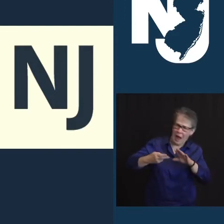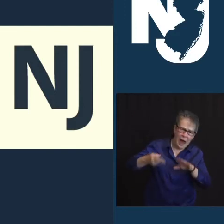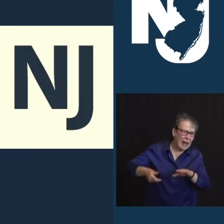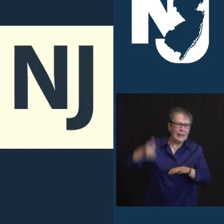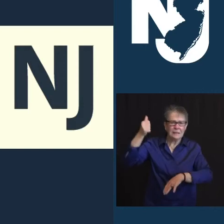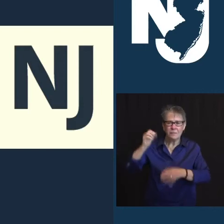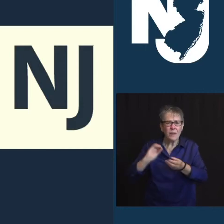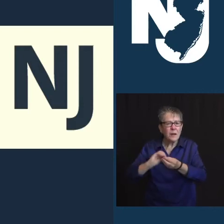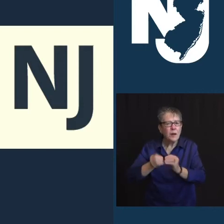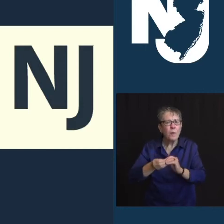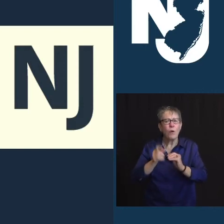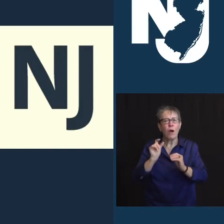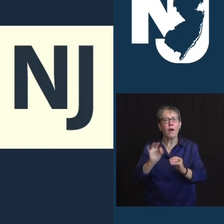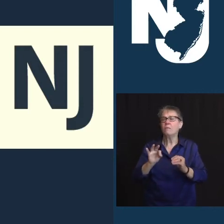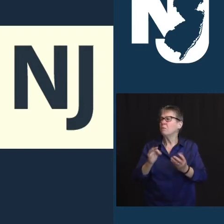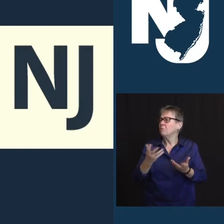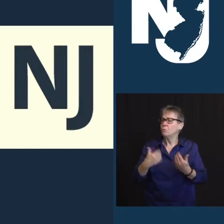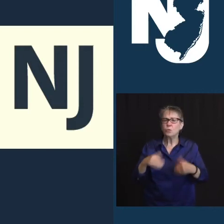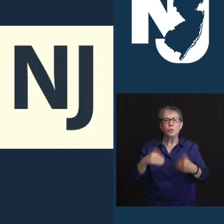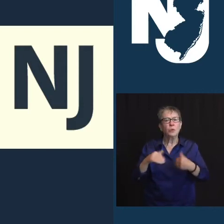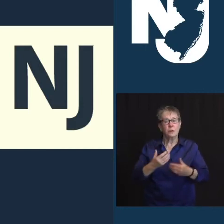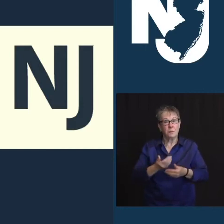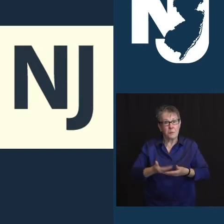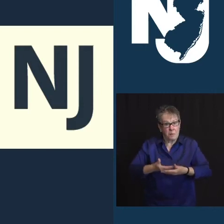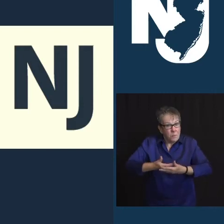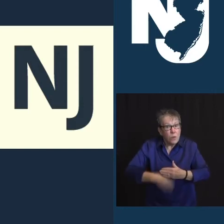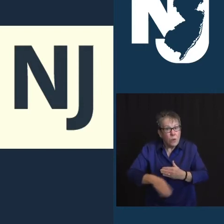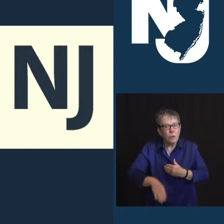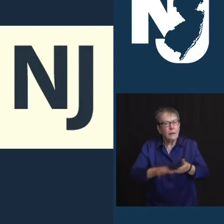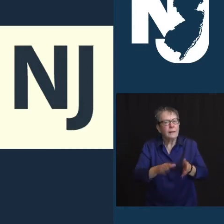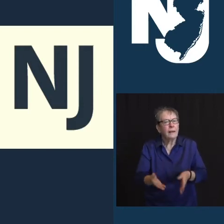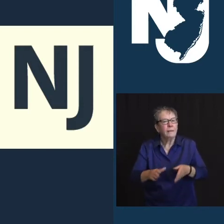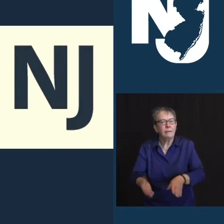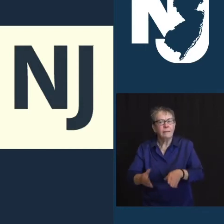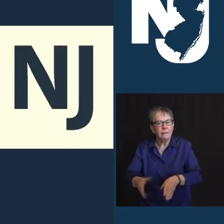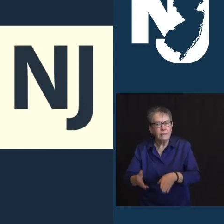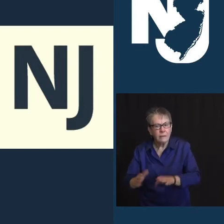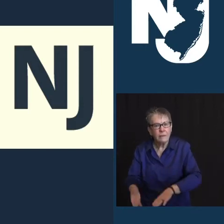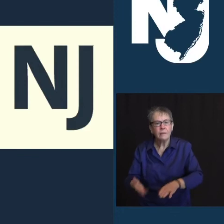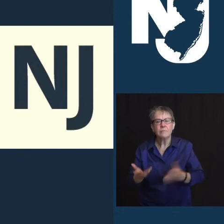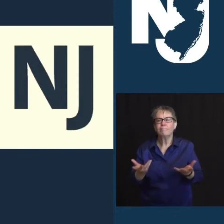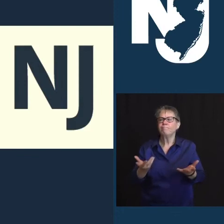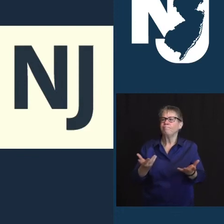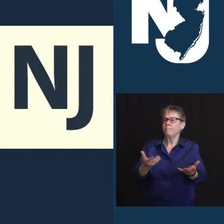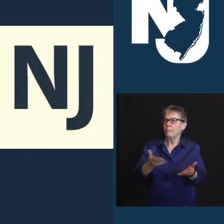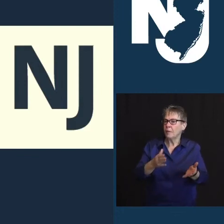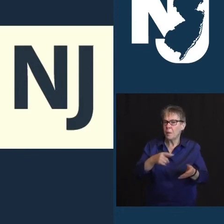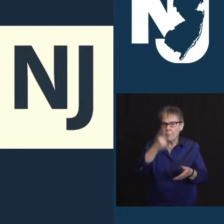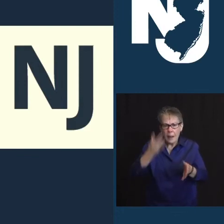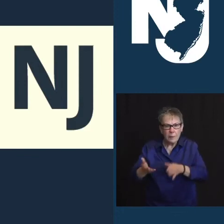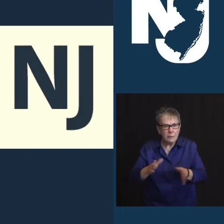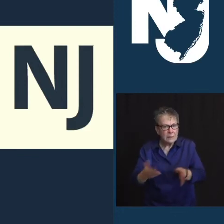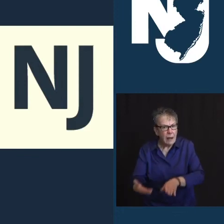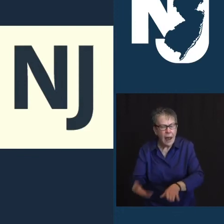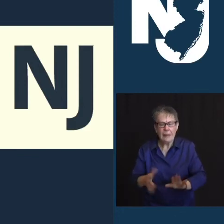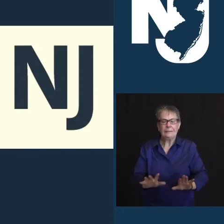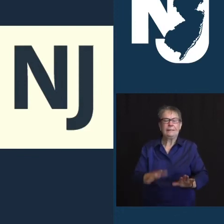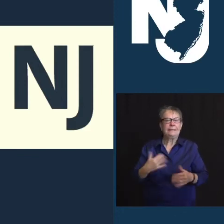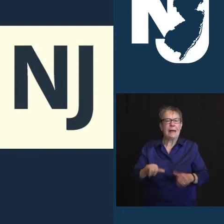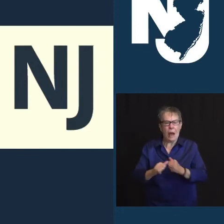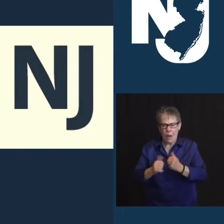strategic plan, New Jersey will make irreversible strides to becoming the safest and most equitable state in